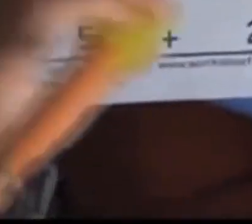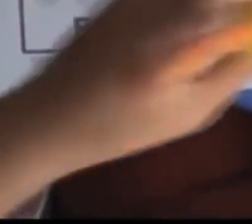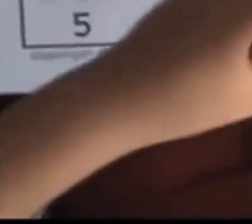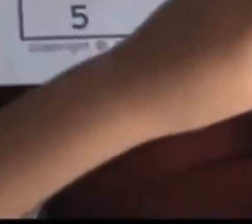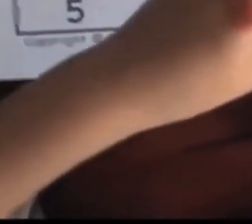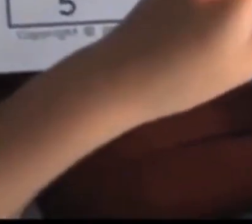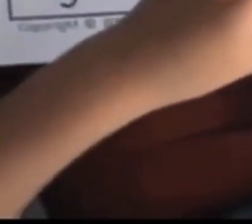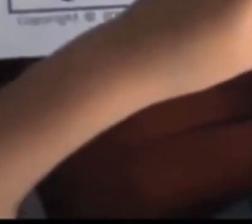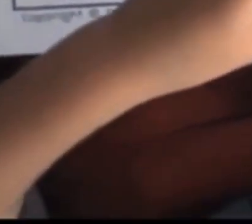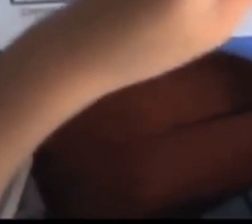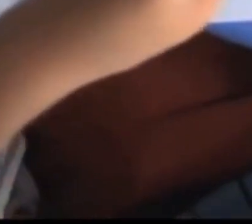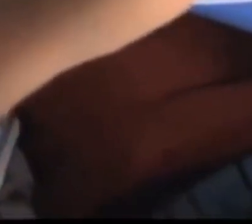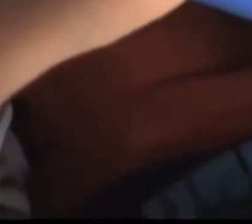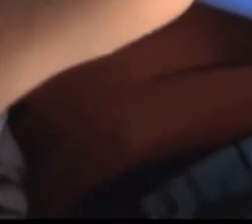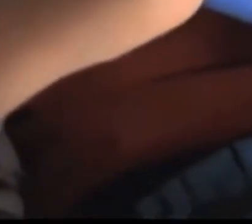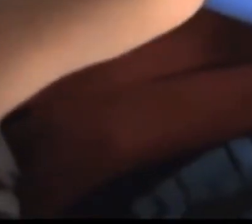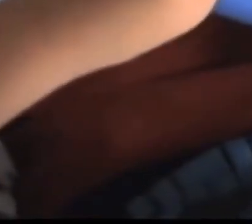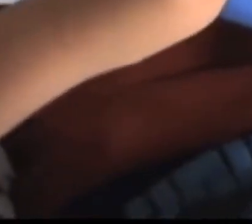plus 2 equals